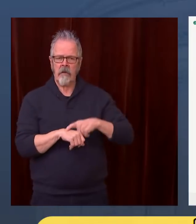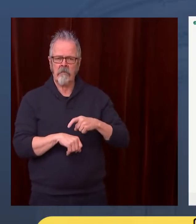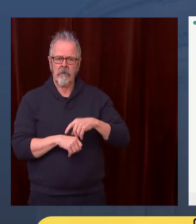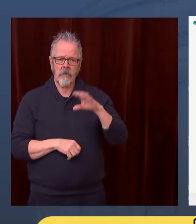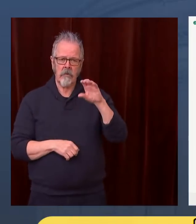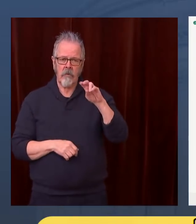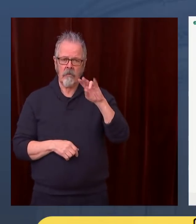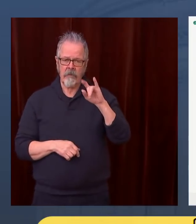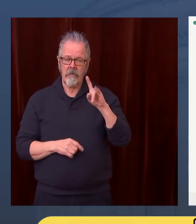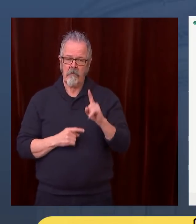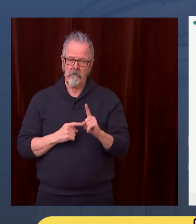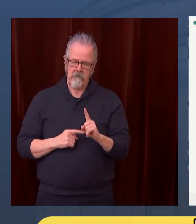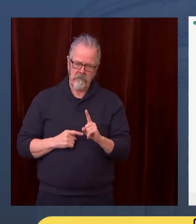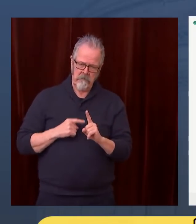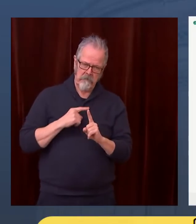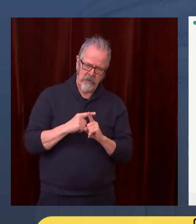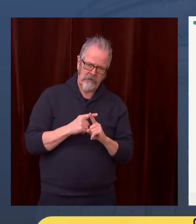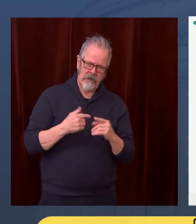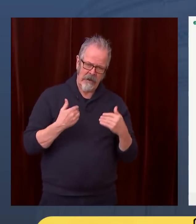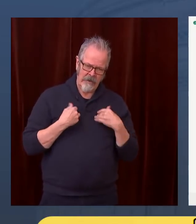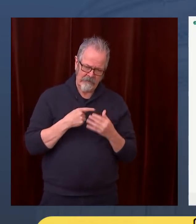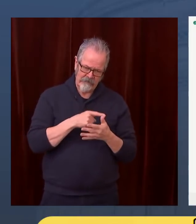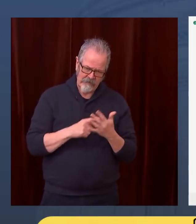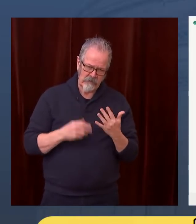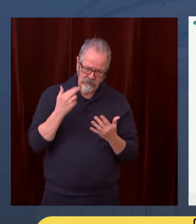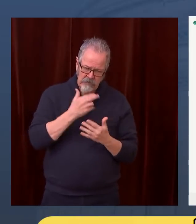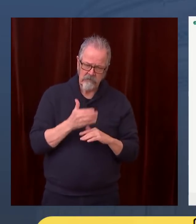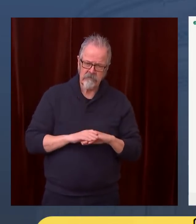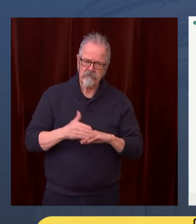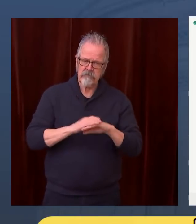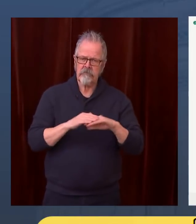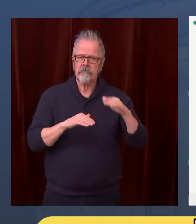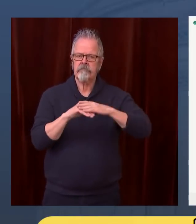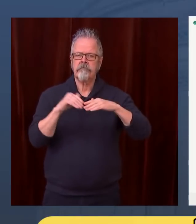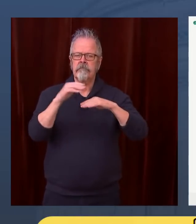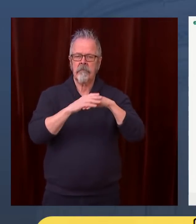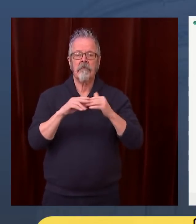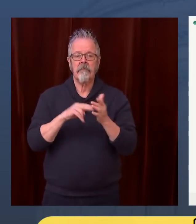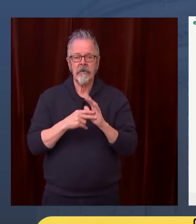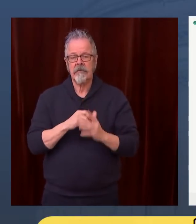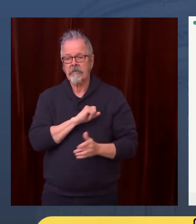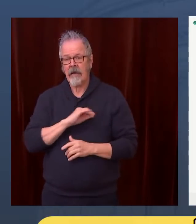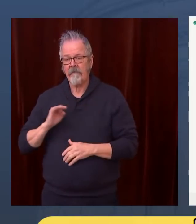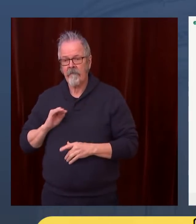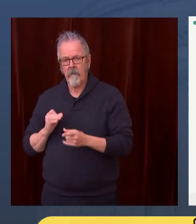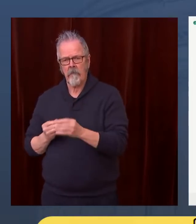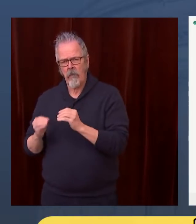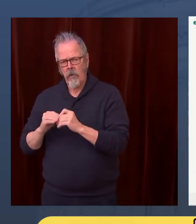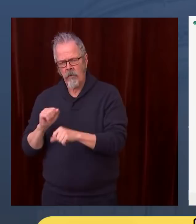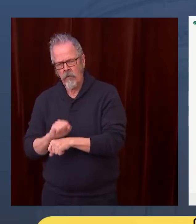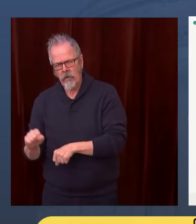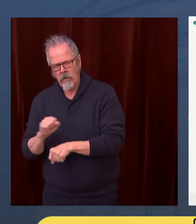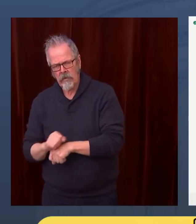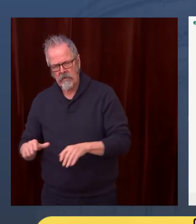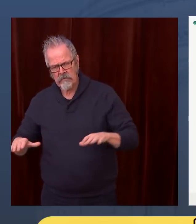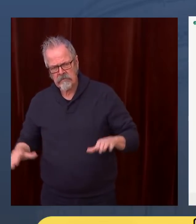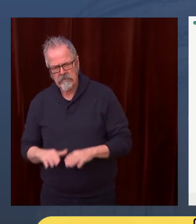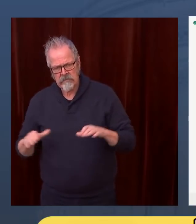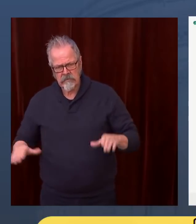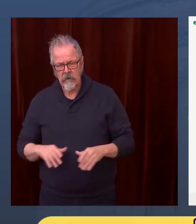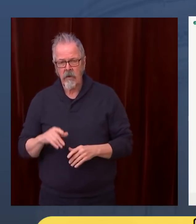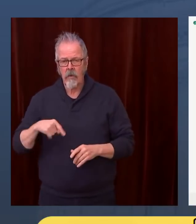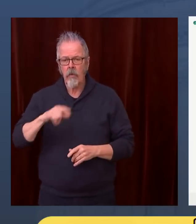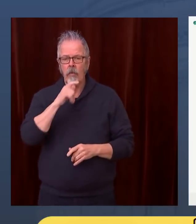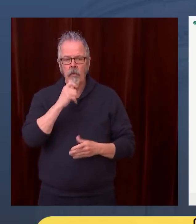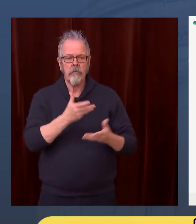of the mix, it now adds a burden of care and infection control to the practitioner. And that is a huge piece